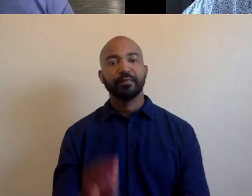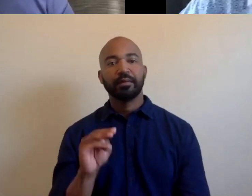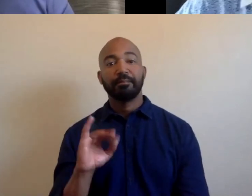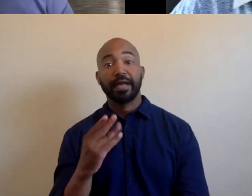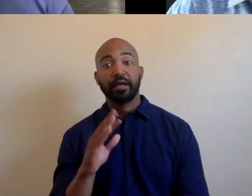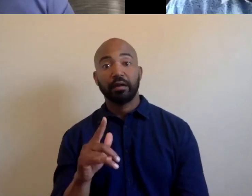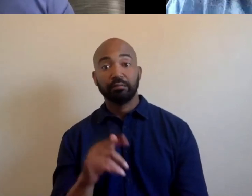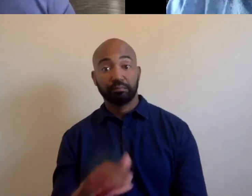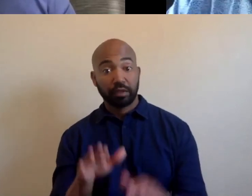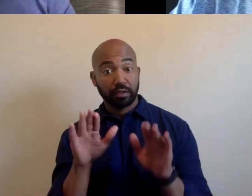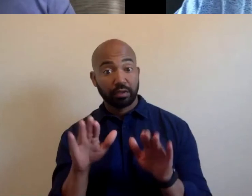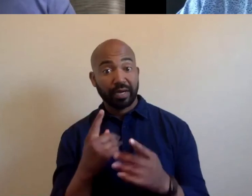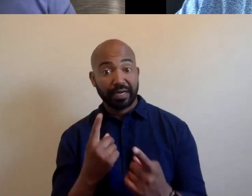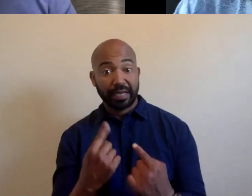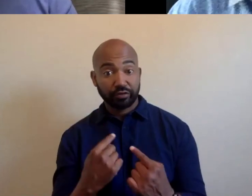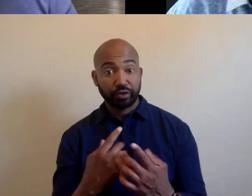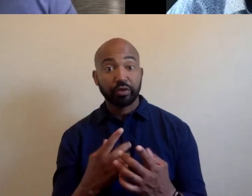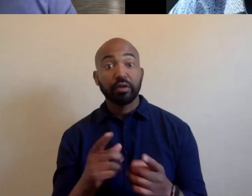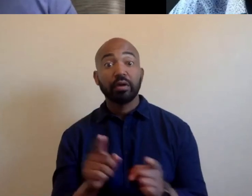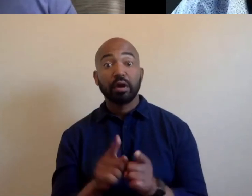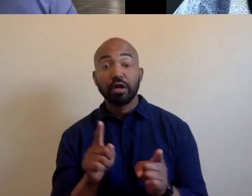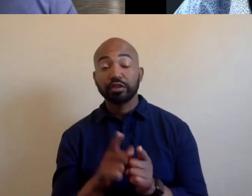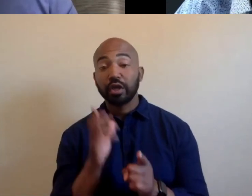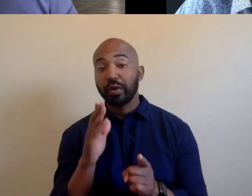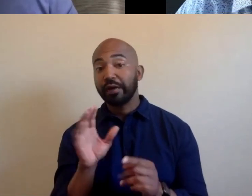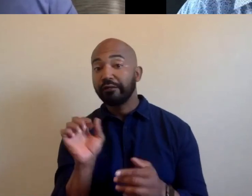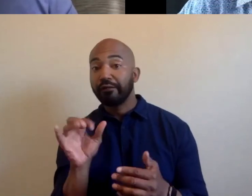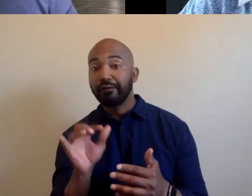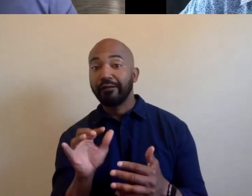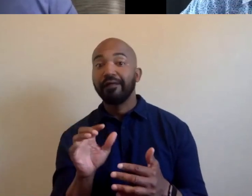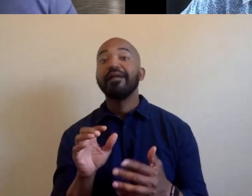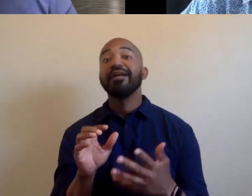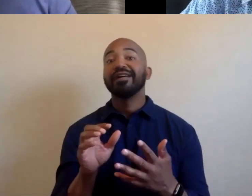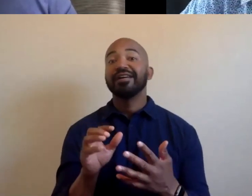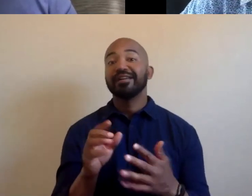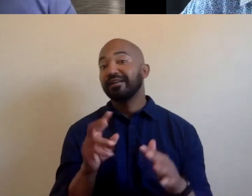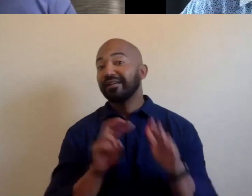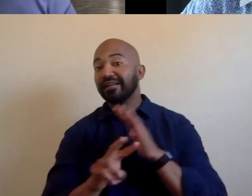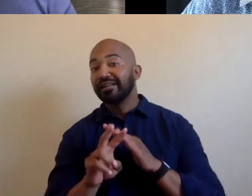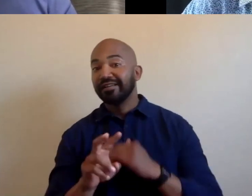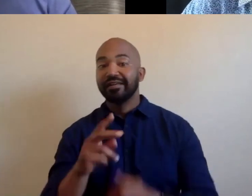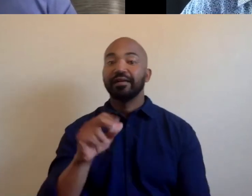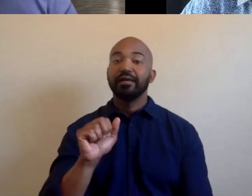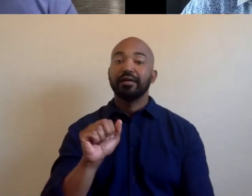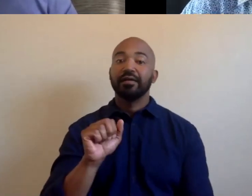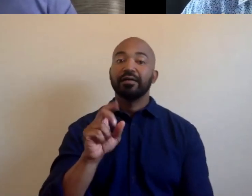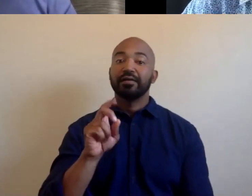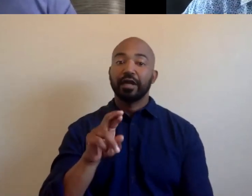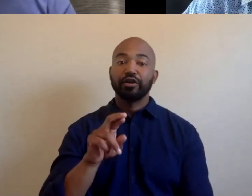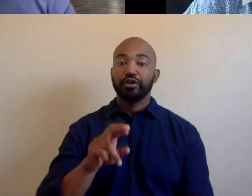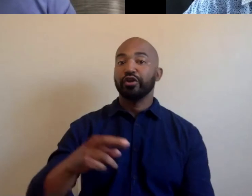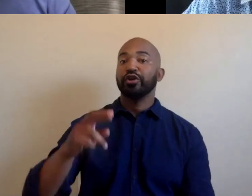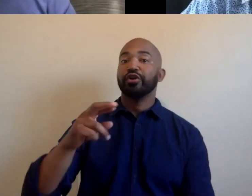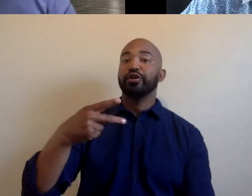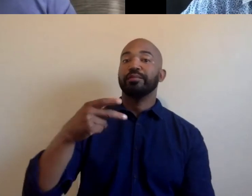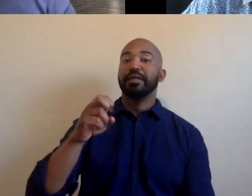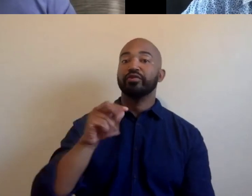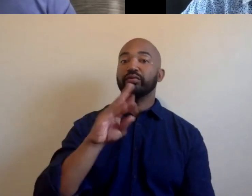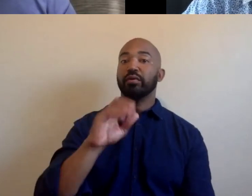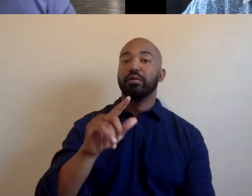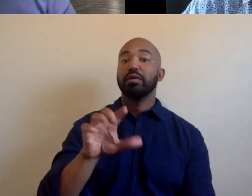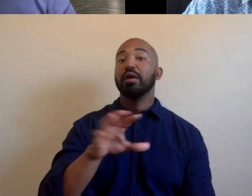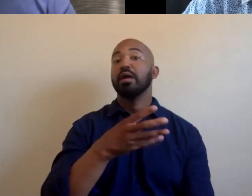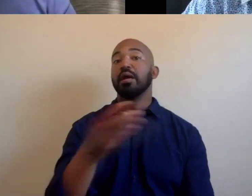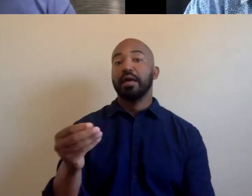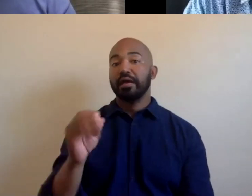I will give us a little possible sneak preview. So Dr. Petrol and Joanna Woodbury and I did a recording yesterday. We are